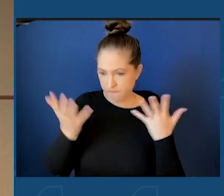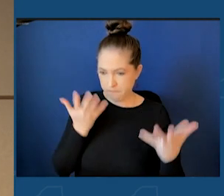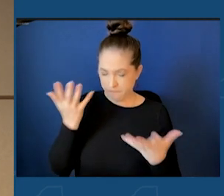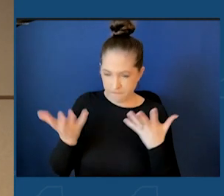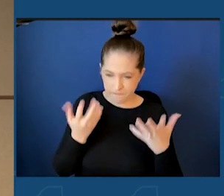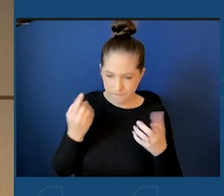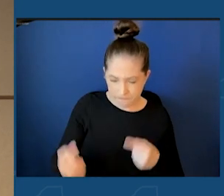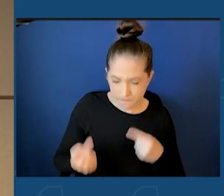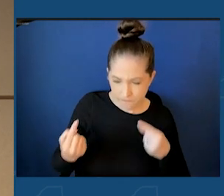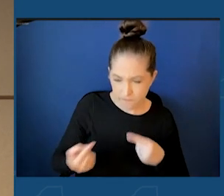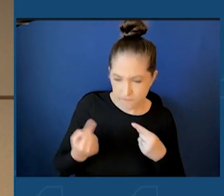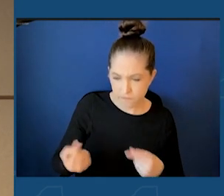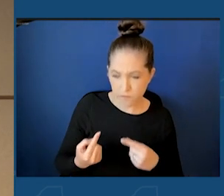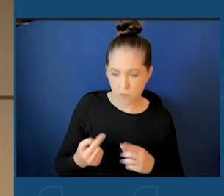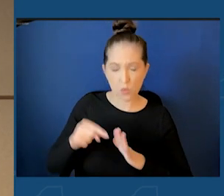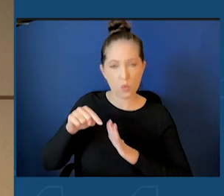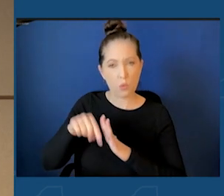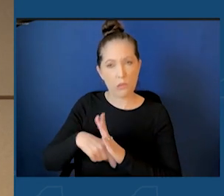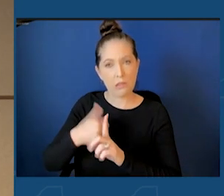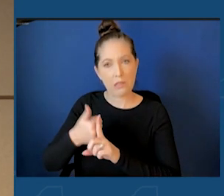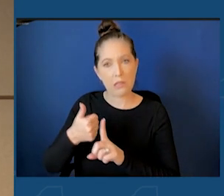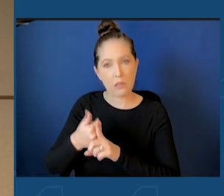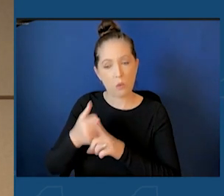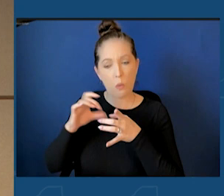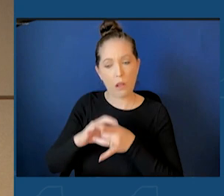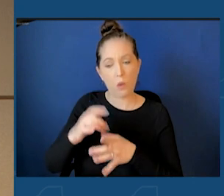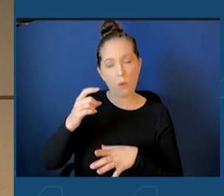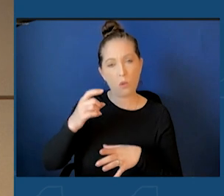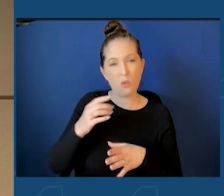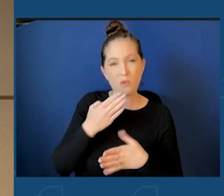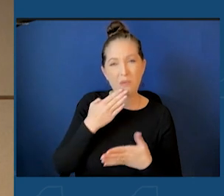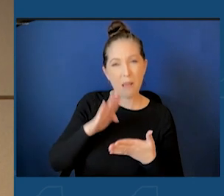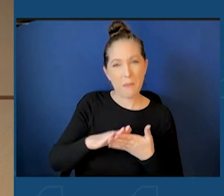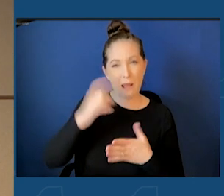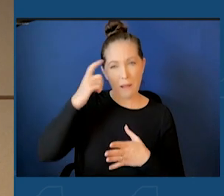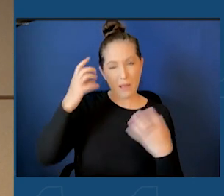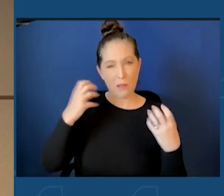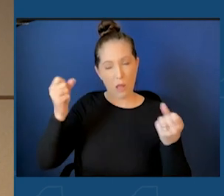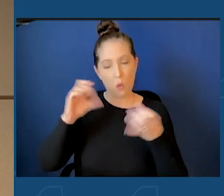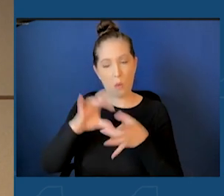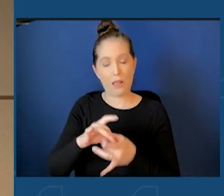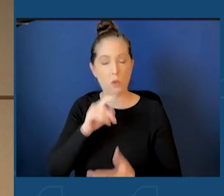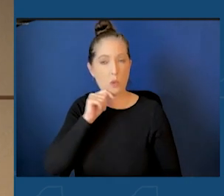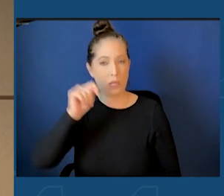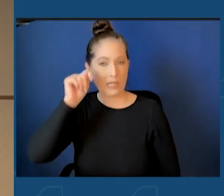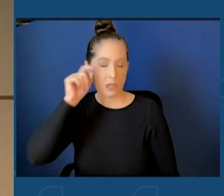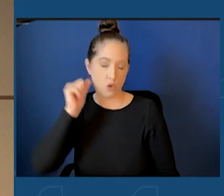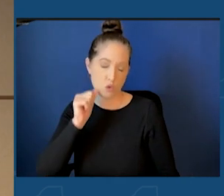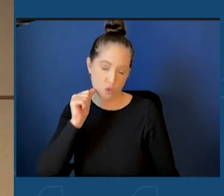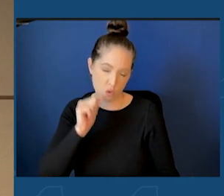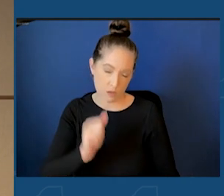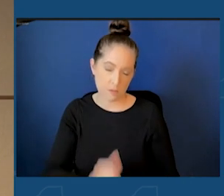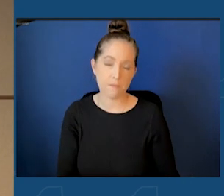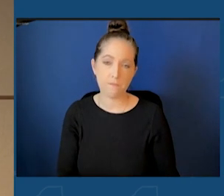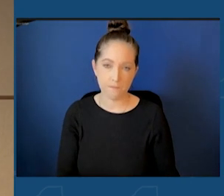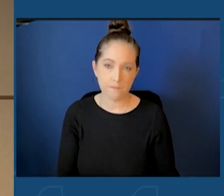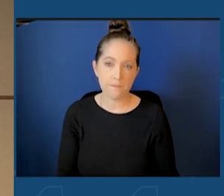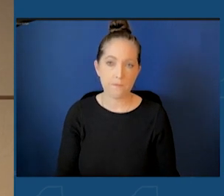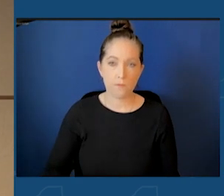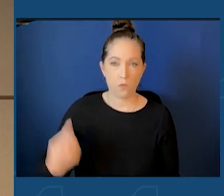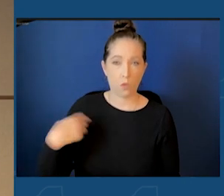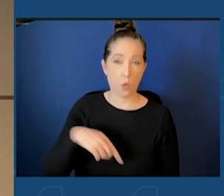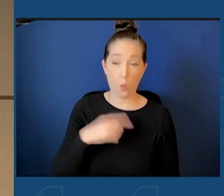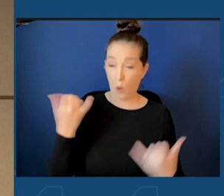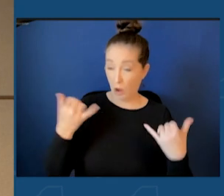of suicide and poor mental health among teenage girls. We are still learning the reasons for